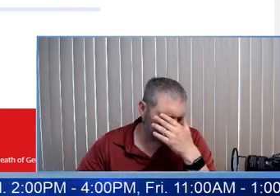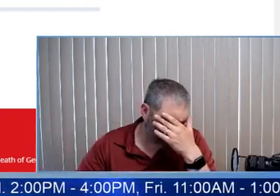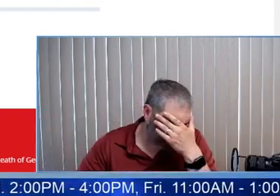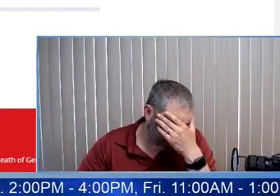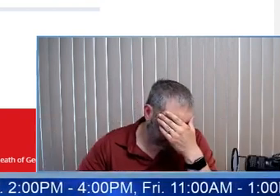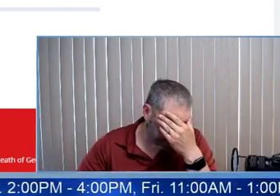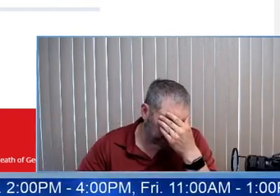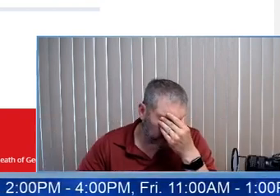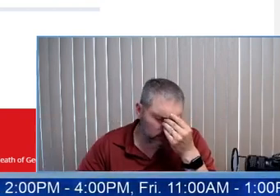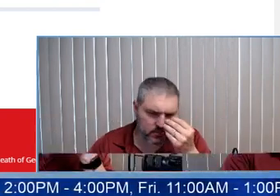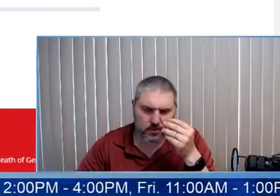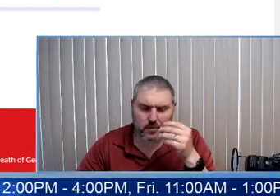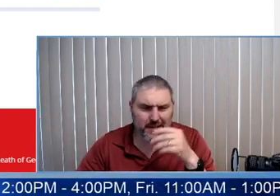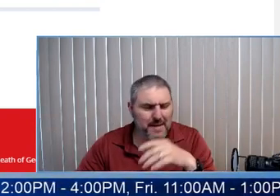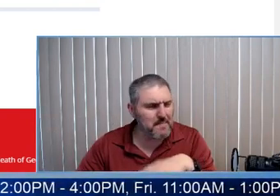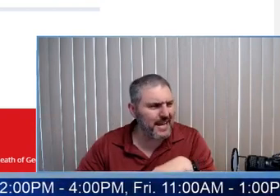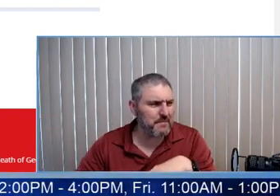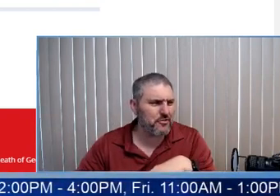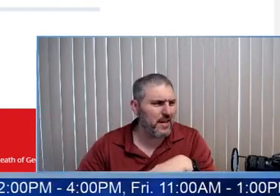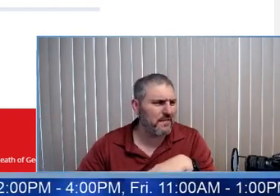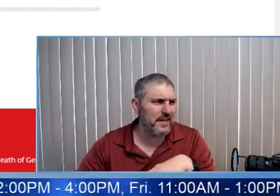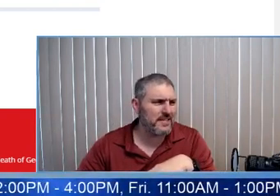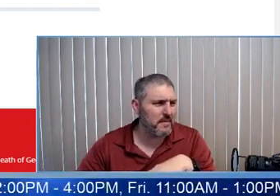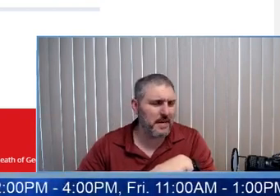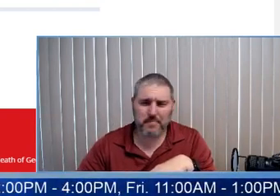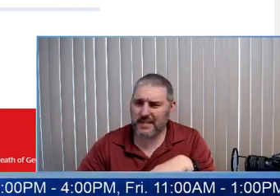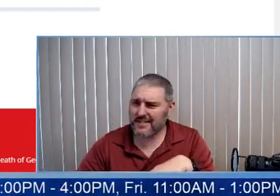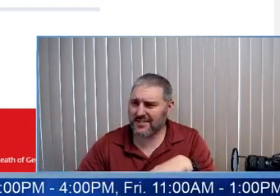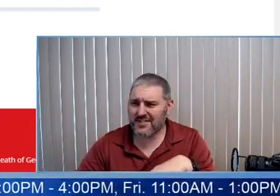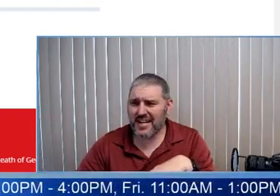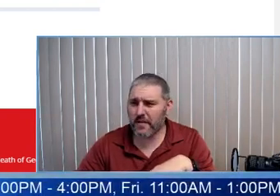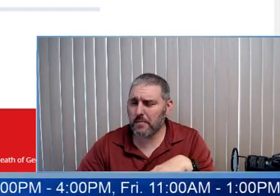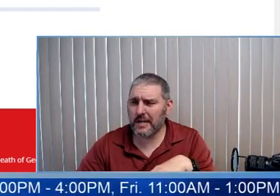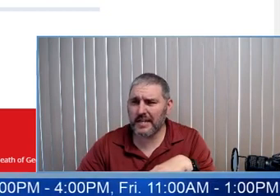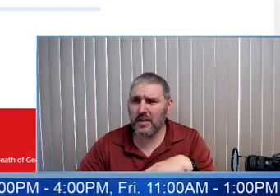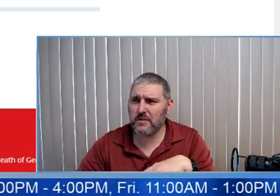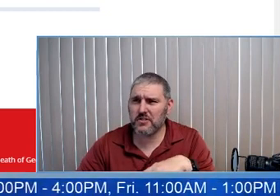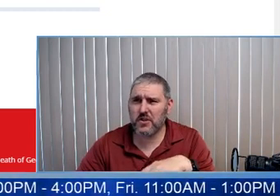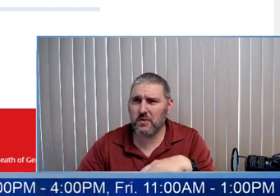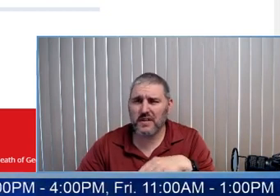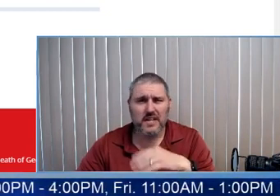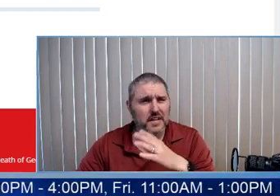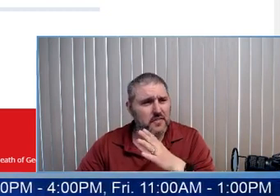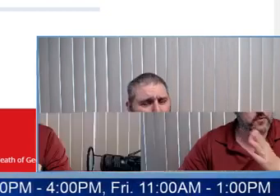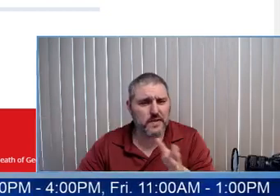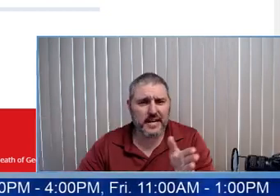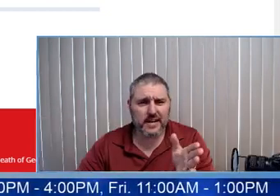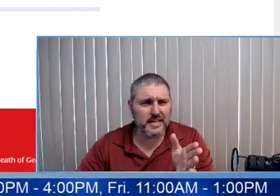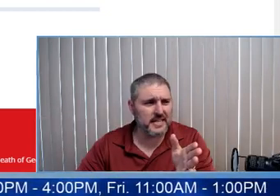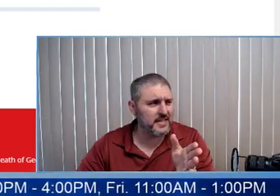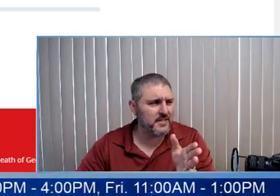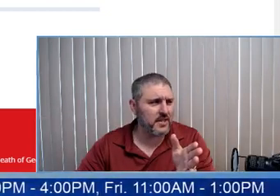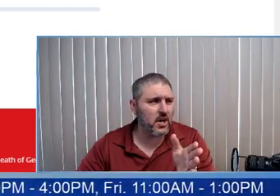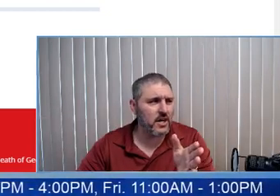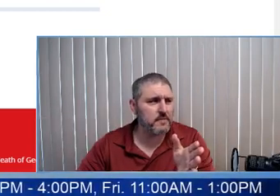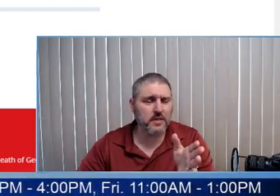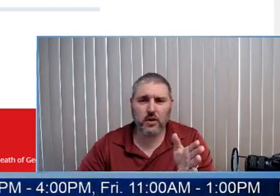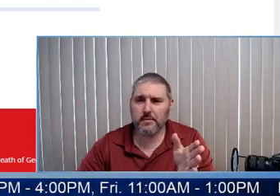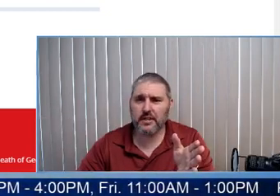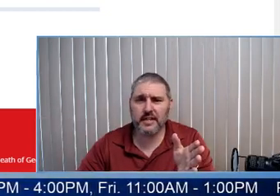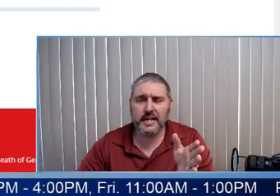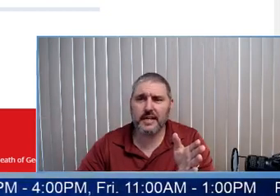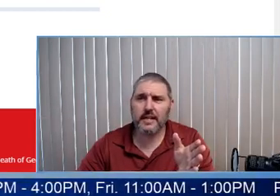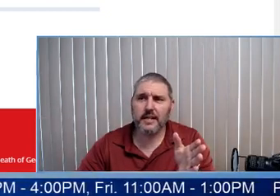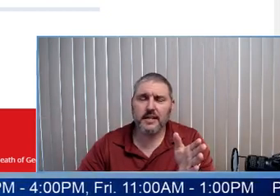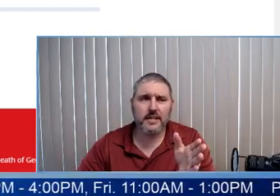and go out to the Yellowstone. Man, I'm trying to find some kind of place to stay over by Yellowstone through that area that doesn't cost me an